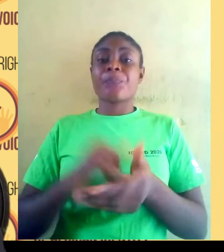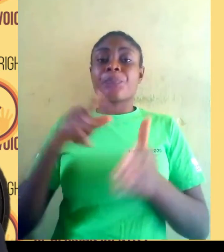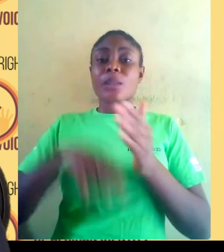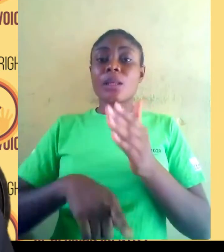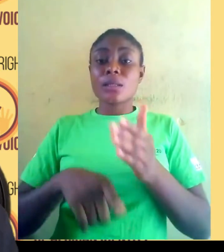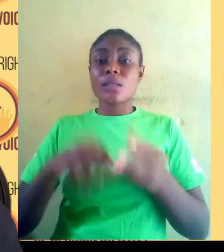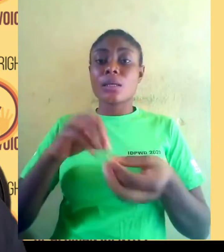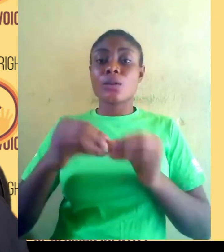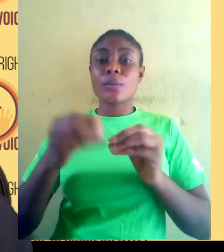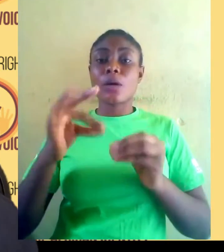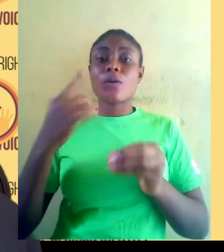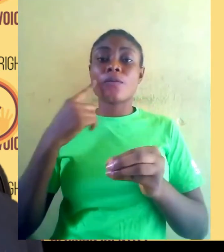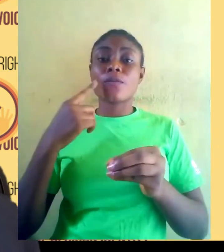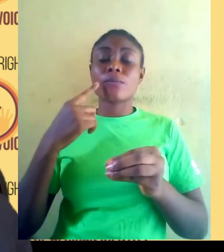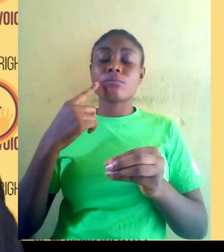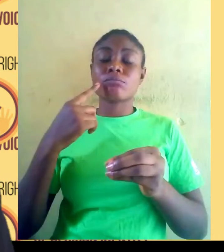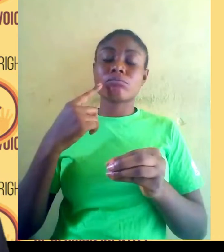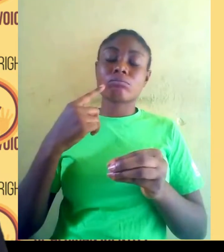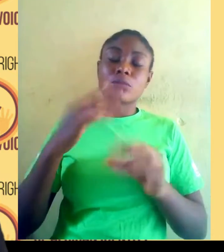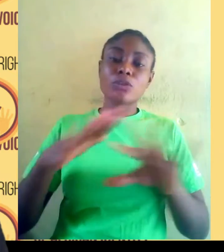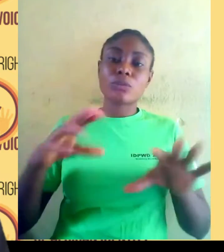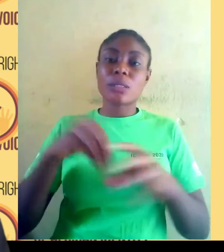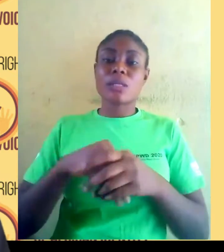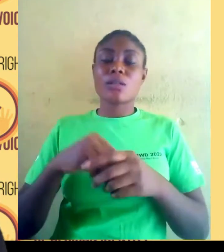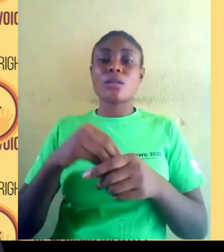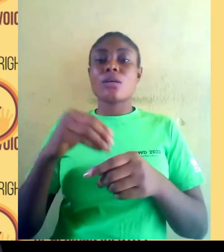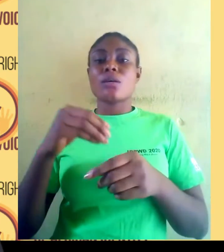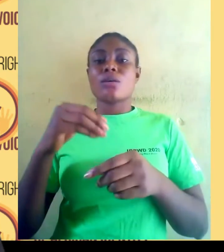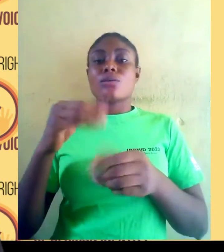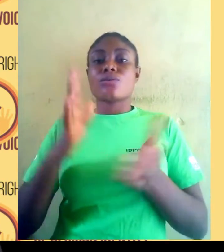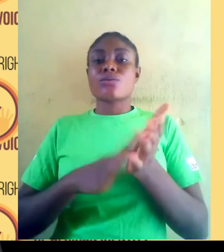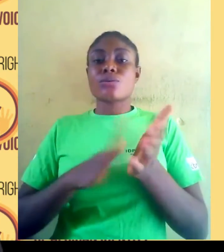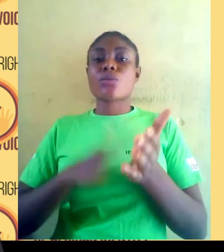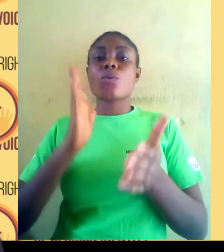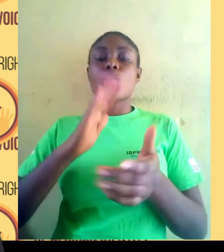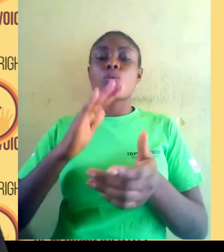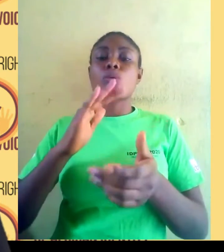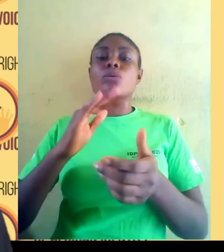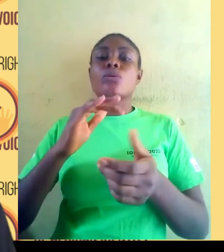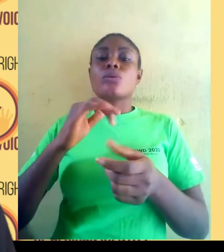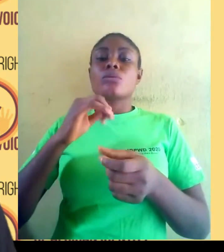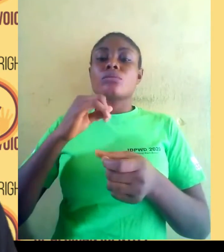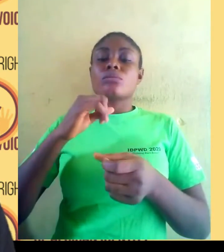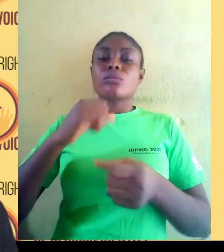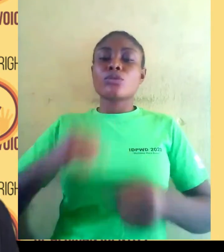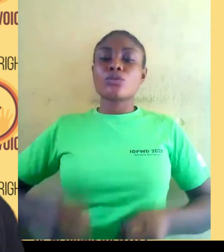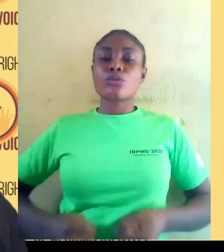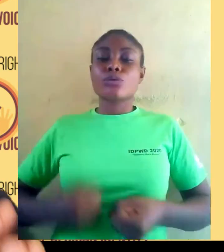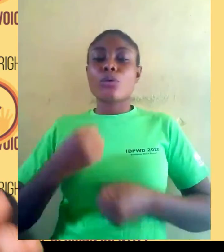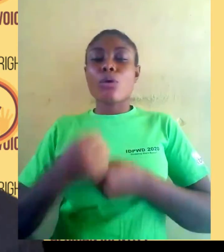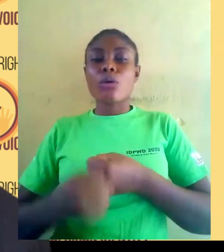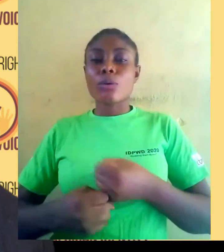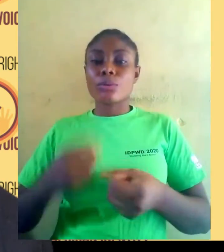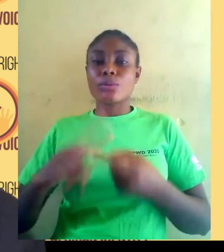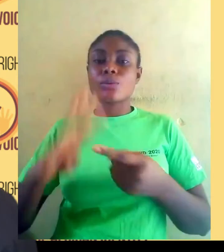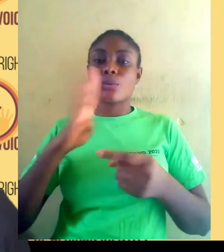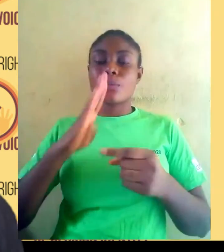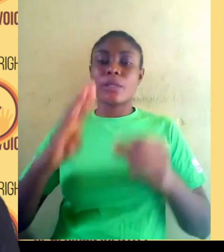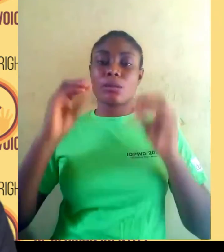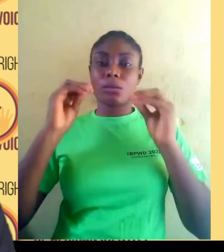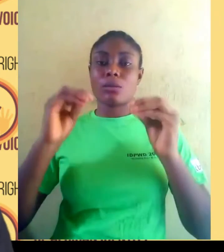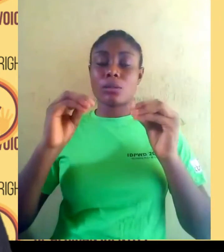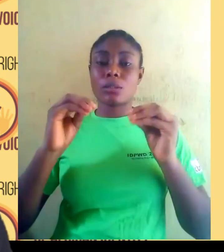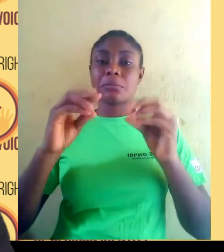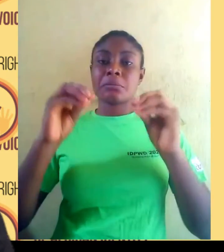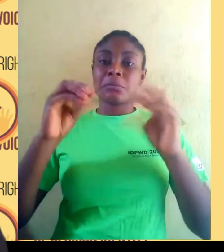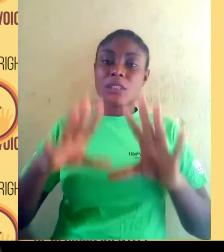school will struggle to be taught. And the teachers and those working with the deaf children in school